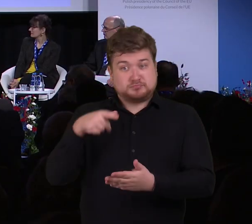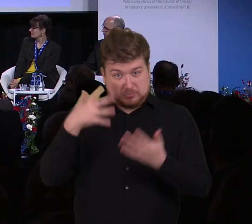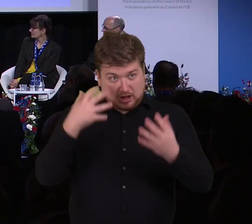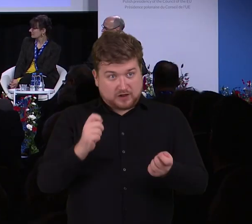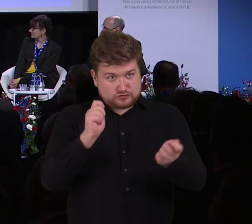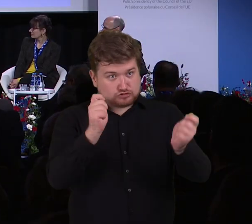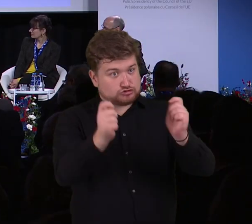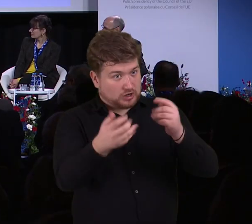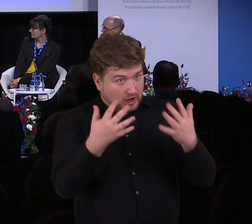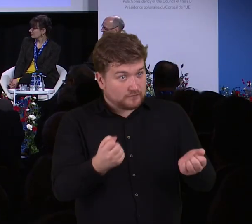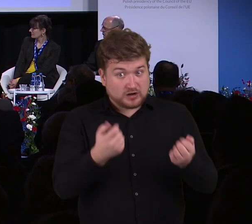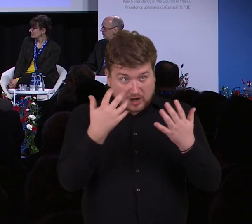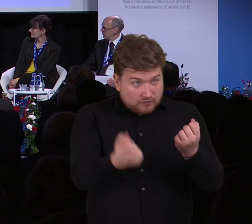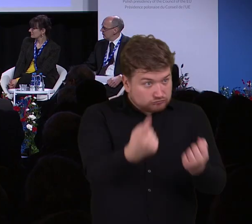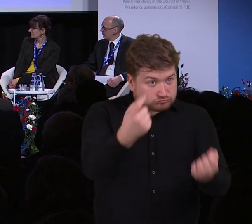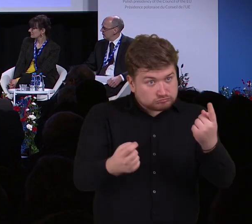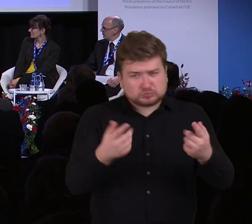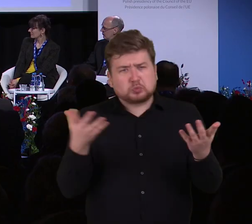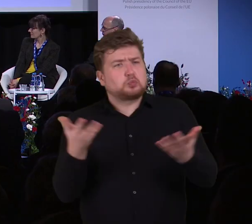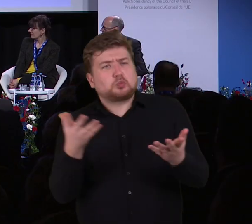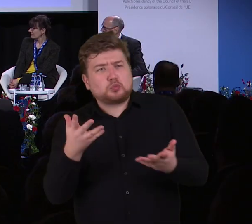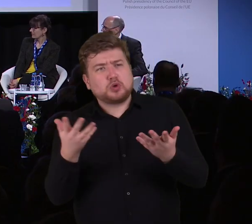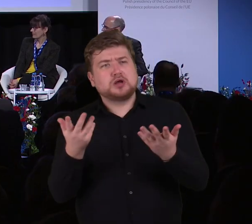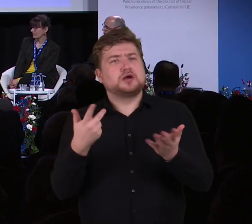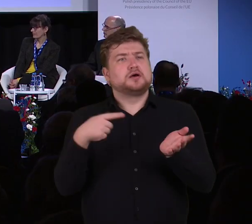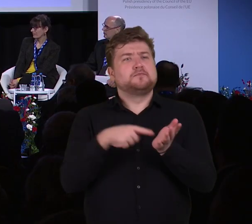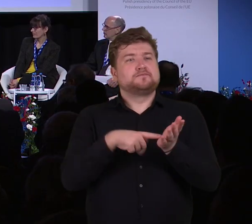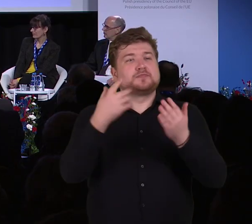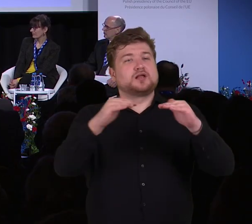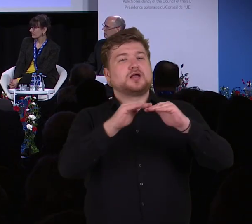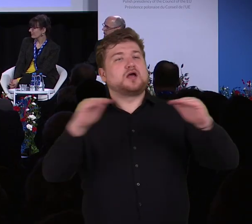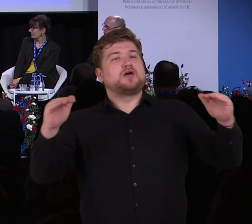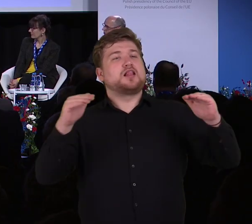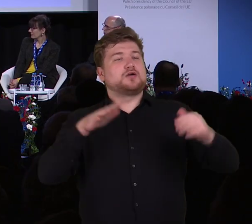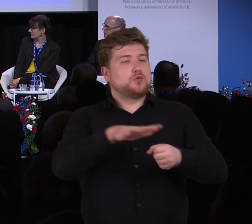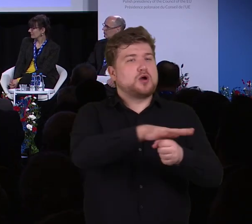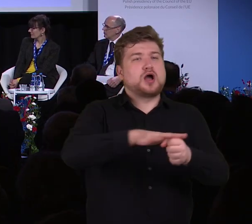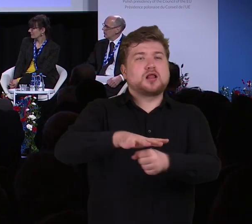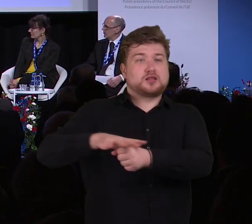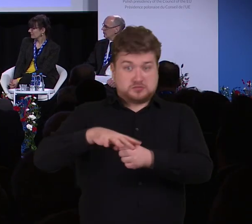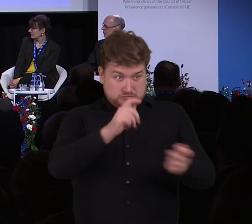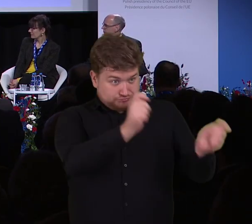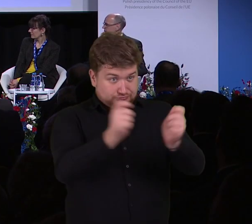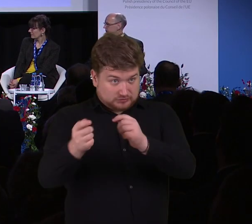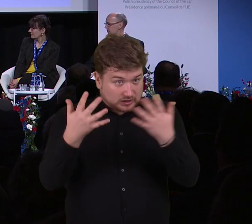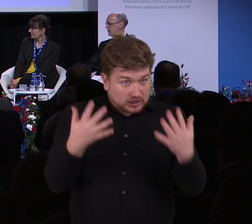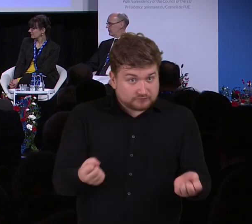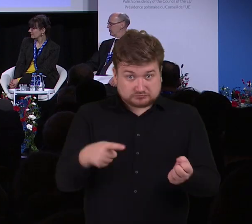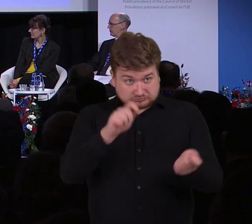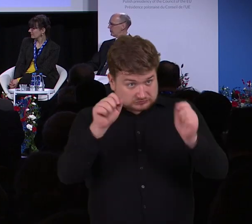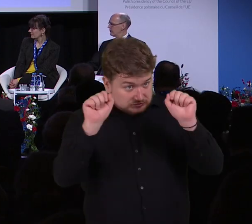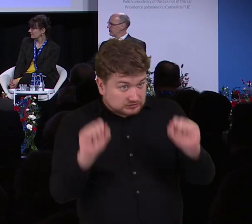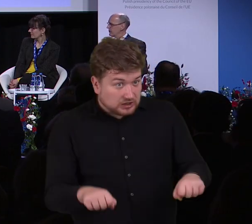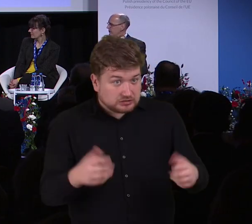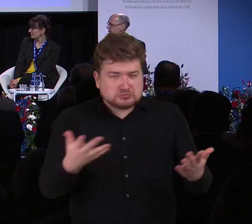it? Well, I think if you now look at ITIs, for example, CLLDs, I mean, we of course have a